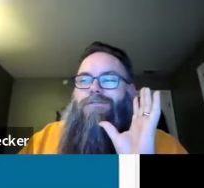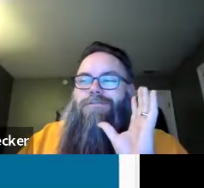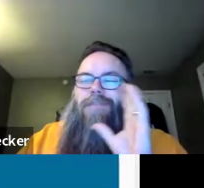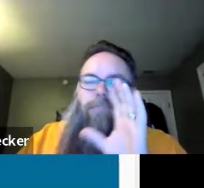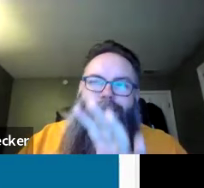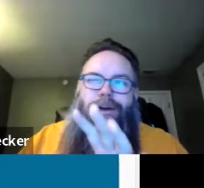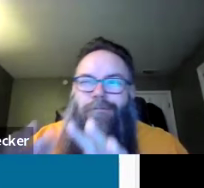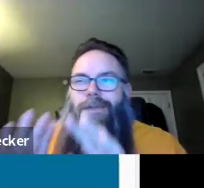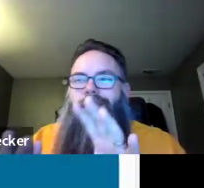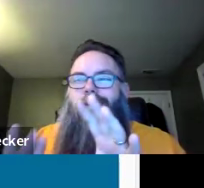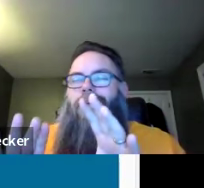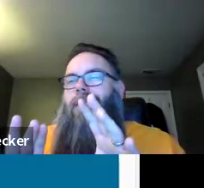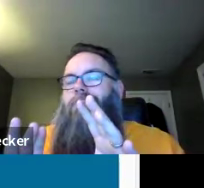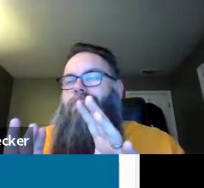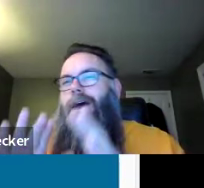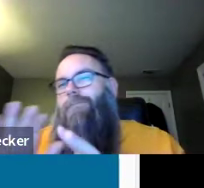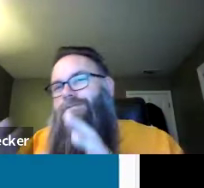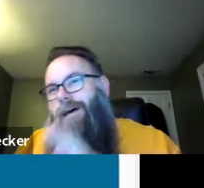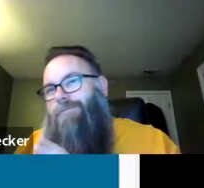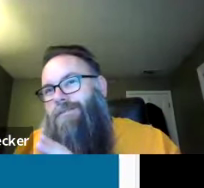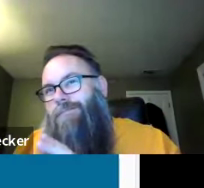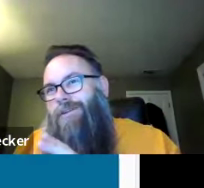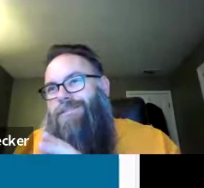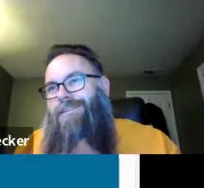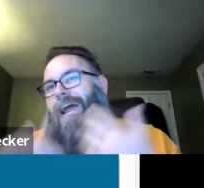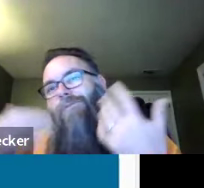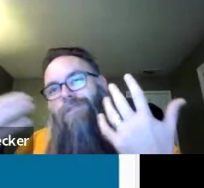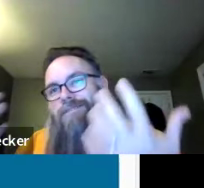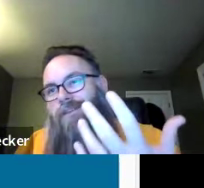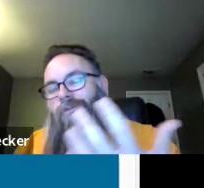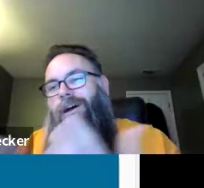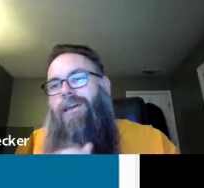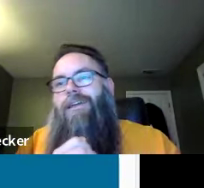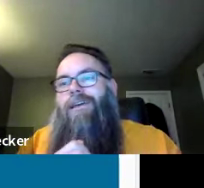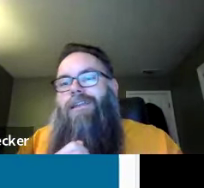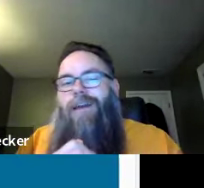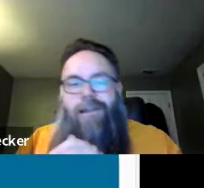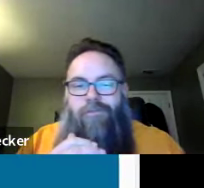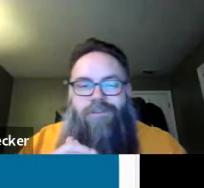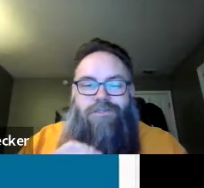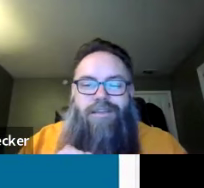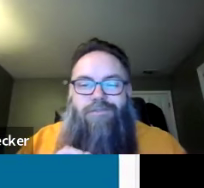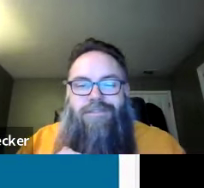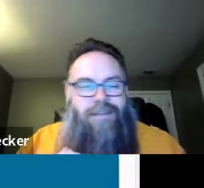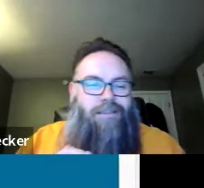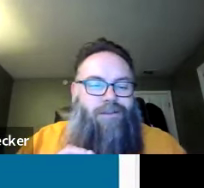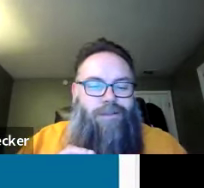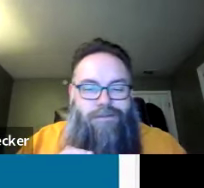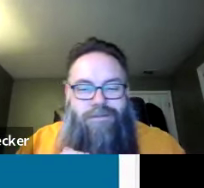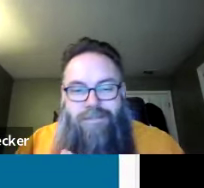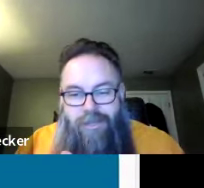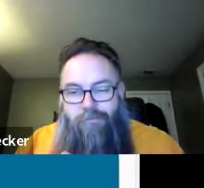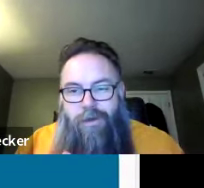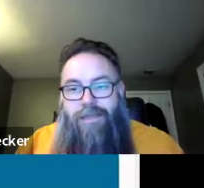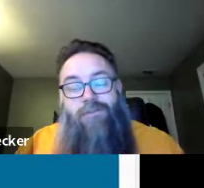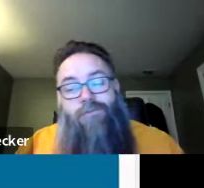these numbers, they may not be an apples to apples comparison, and I will explain why. Not every regional center is sending out their